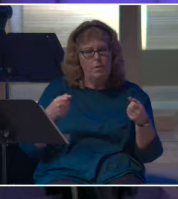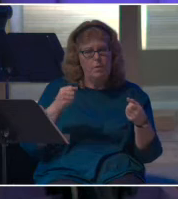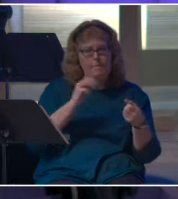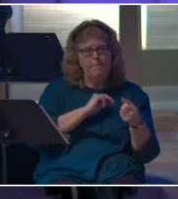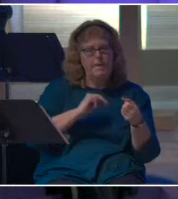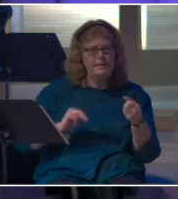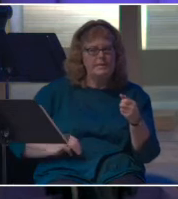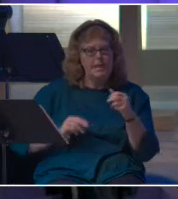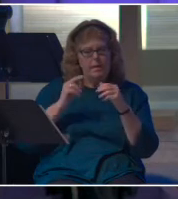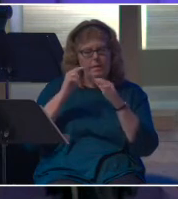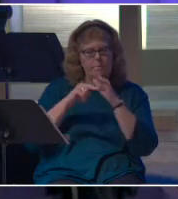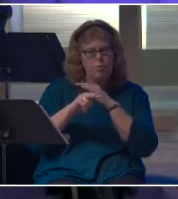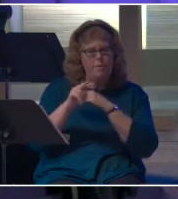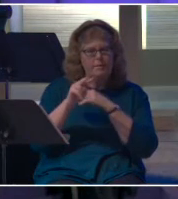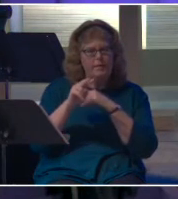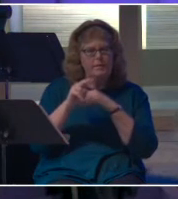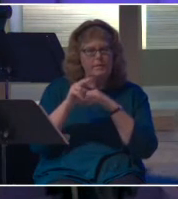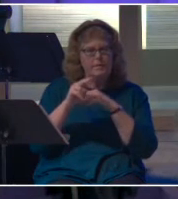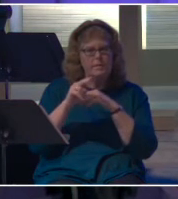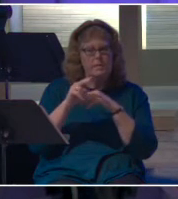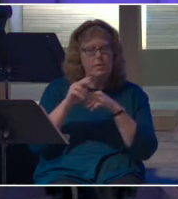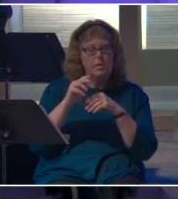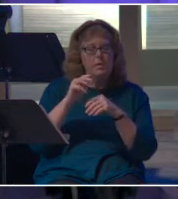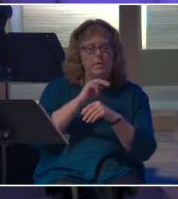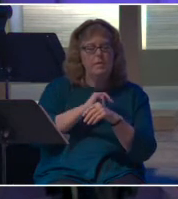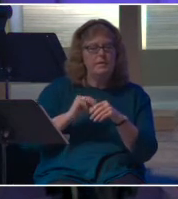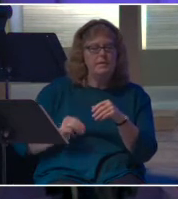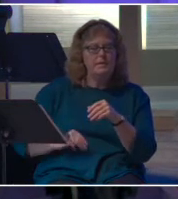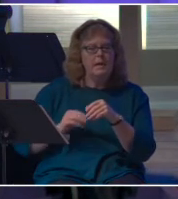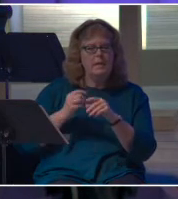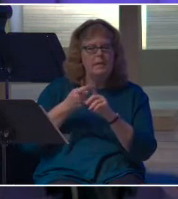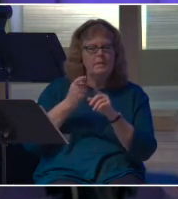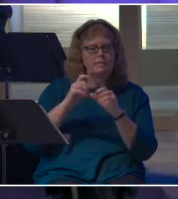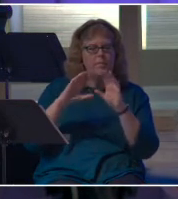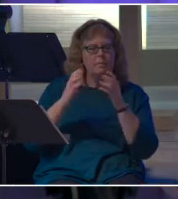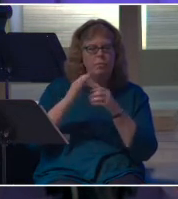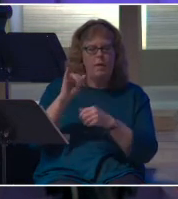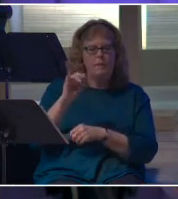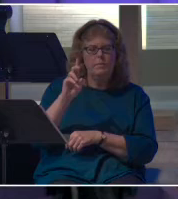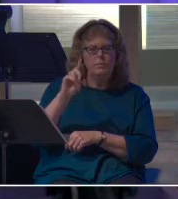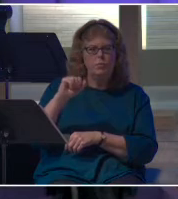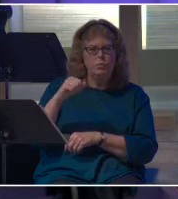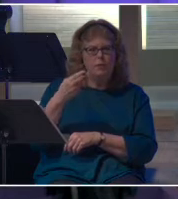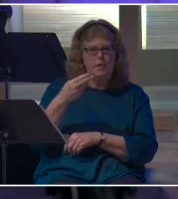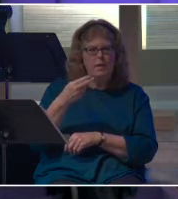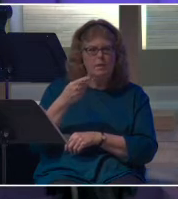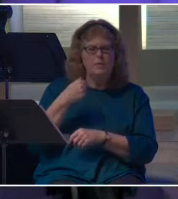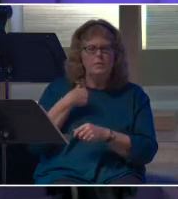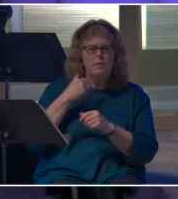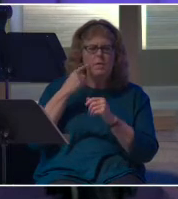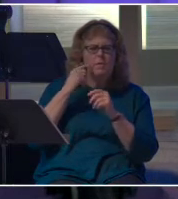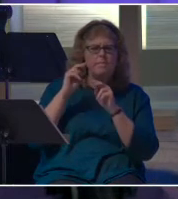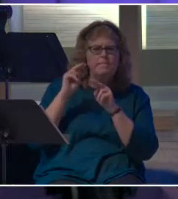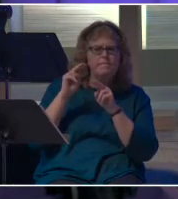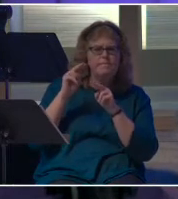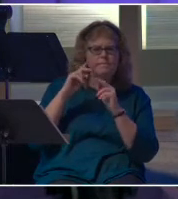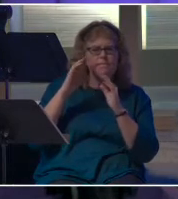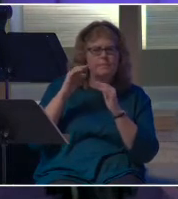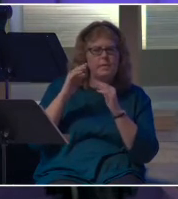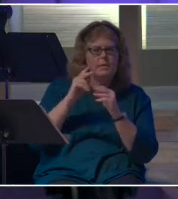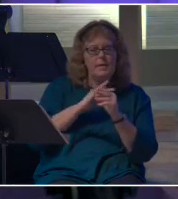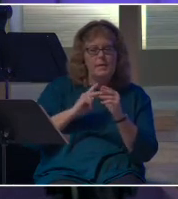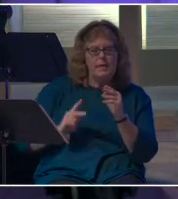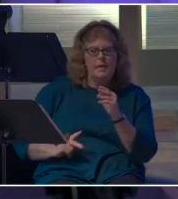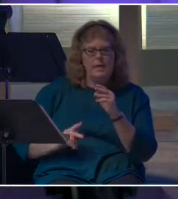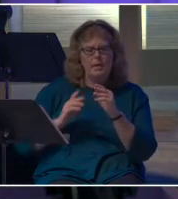messianic prophecy, that the Messiah is going to come from the tribe of Judah. So there's this anticipation that the kingly line